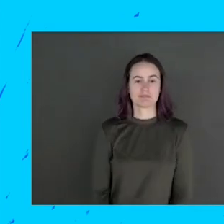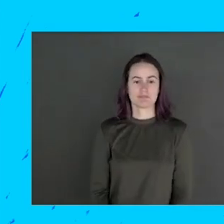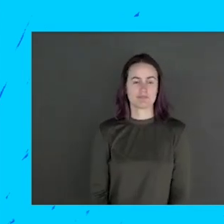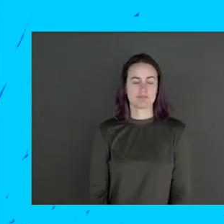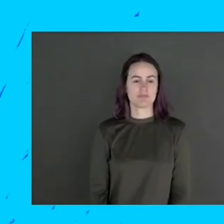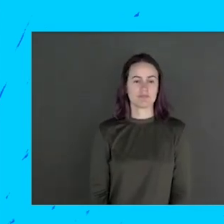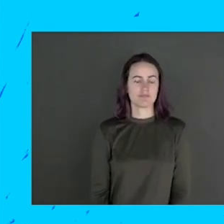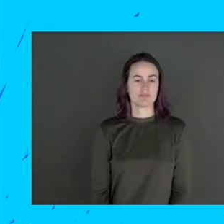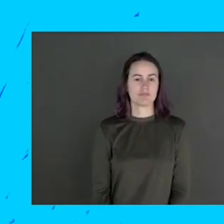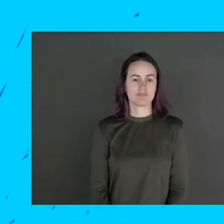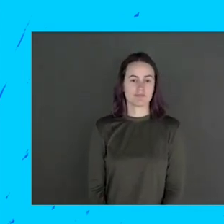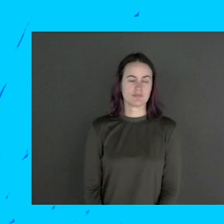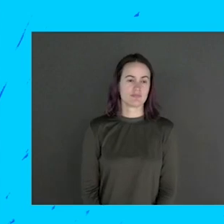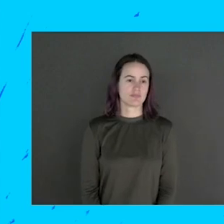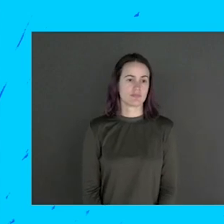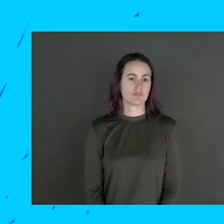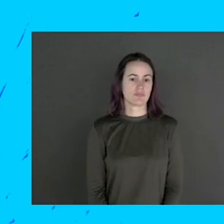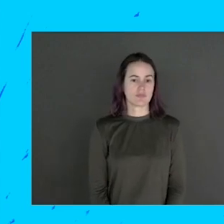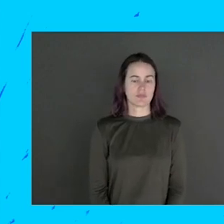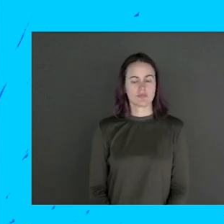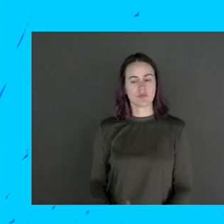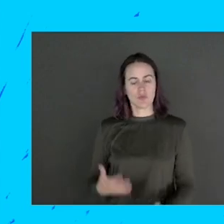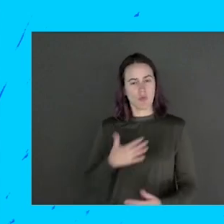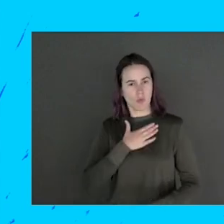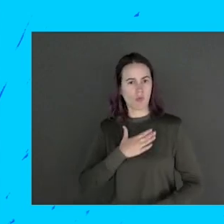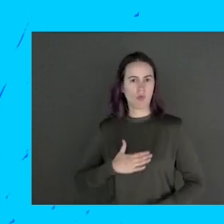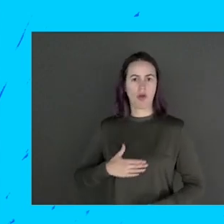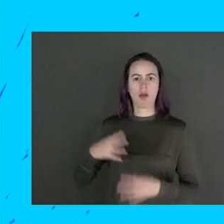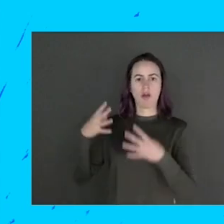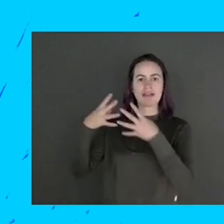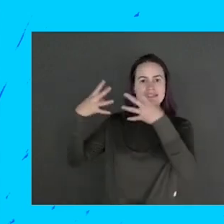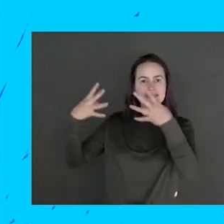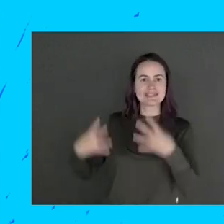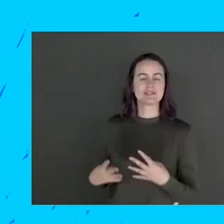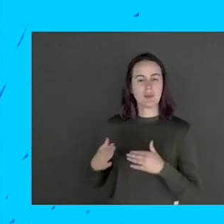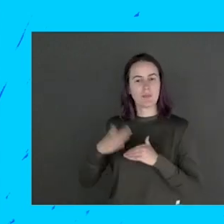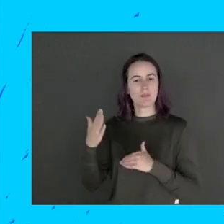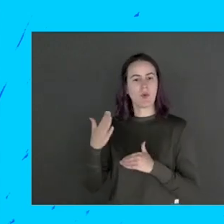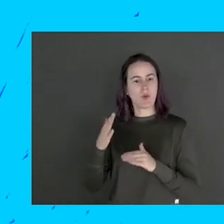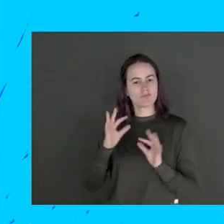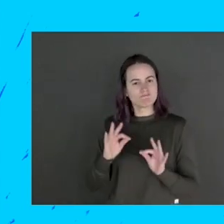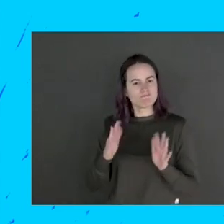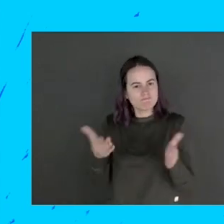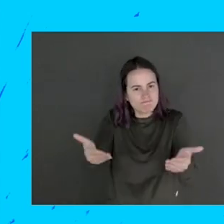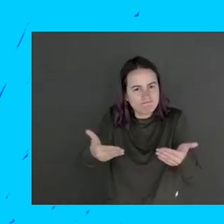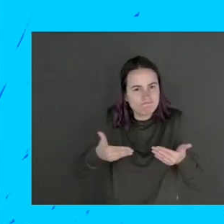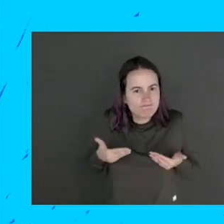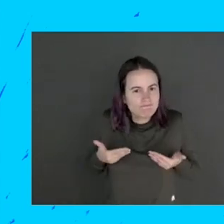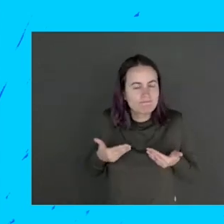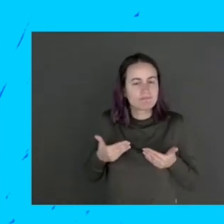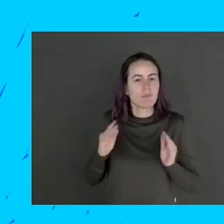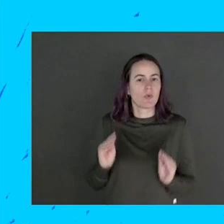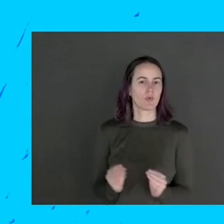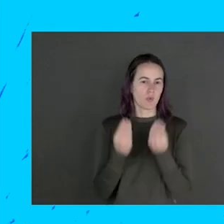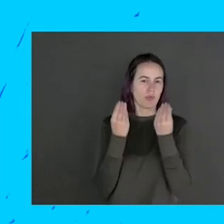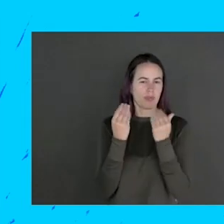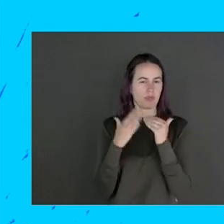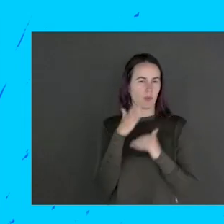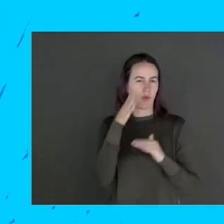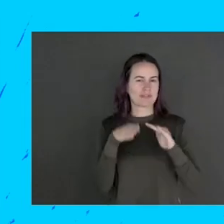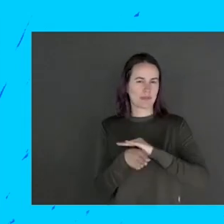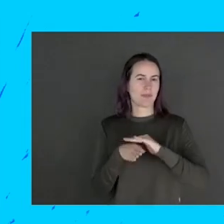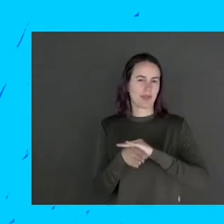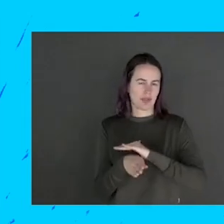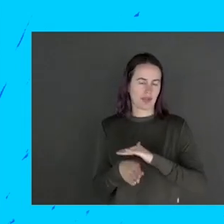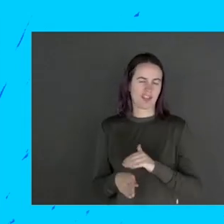child and youth friendly to make sure that our young people can access these services. The